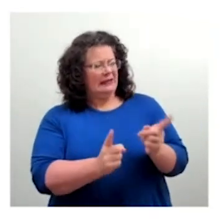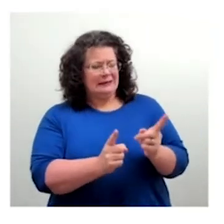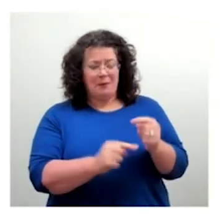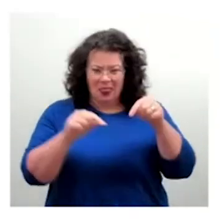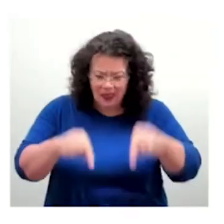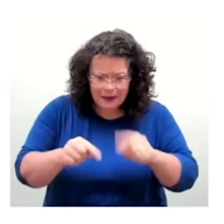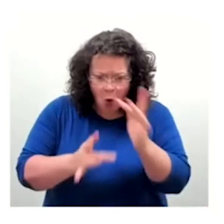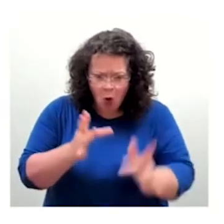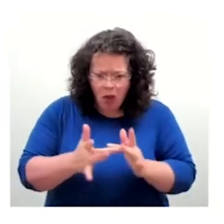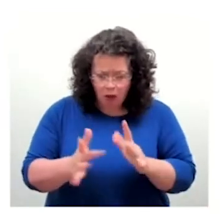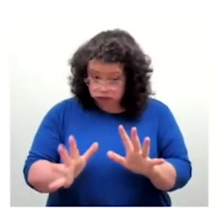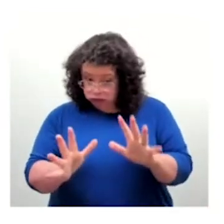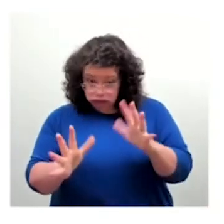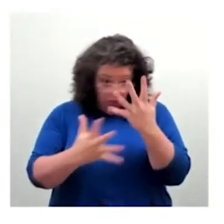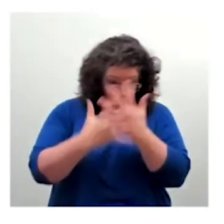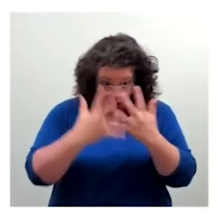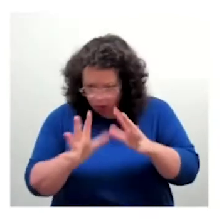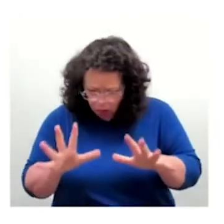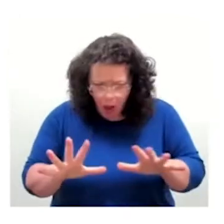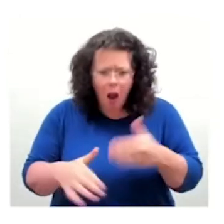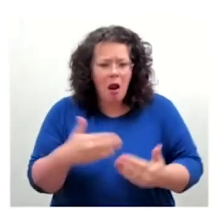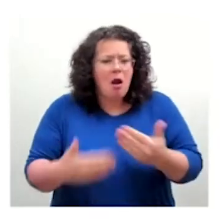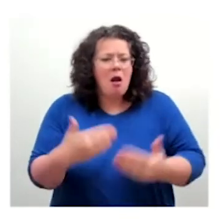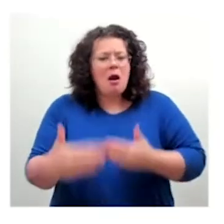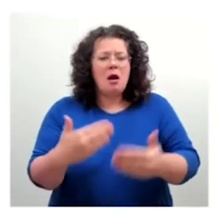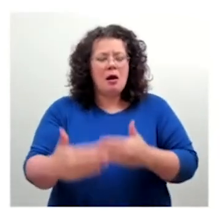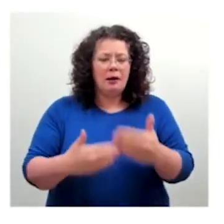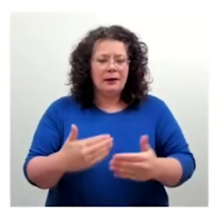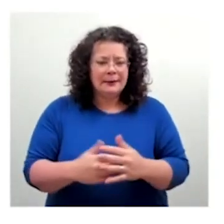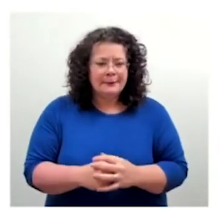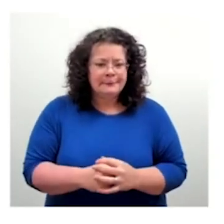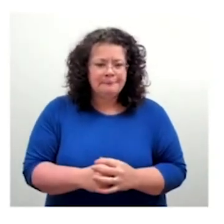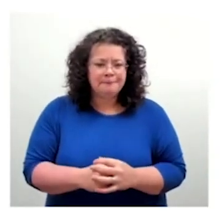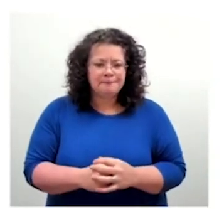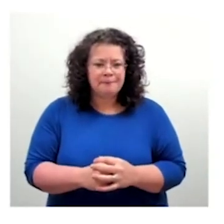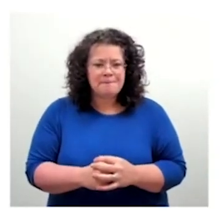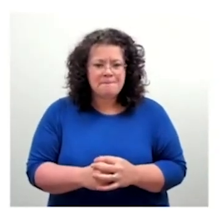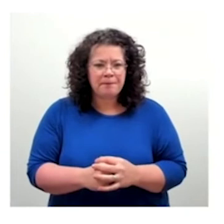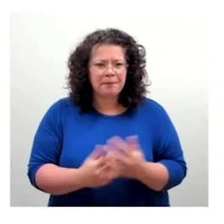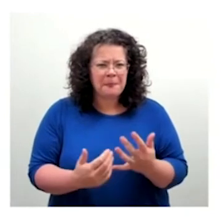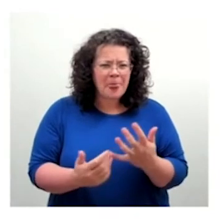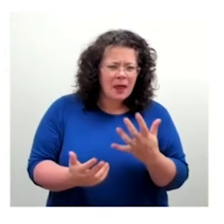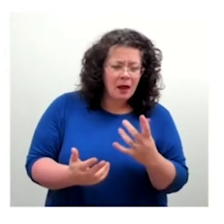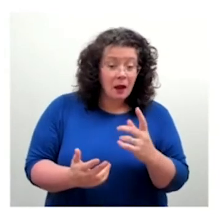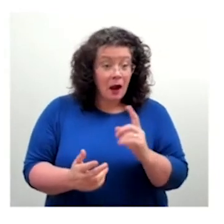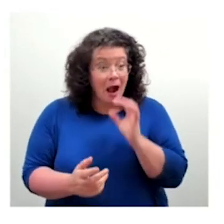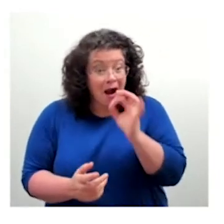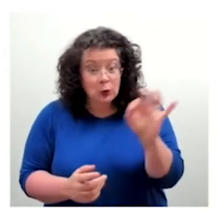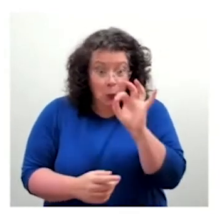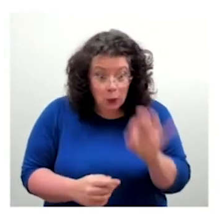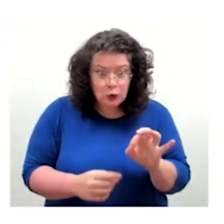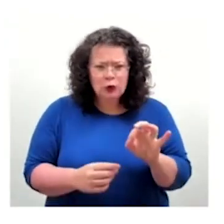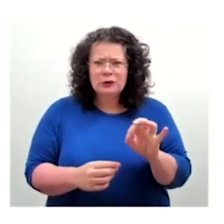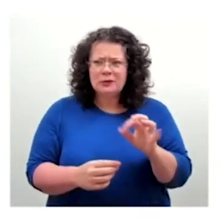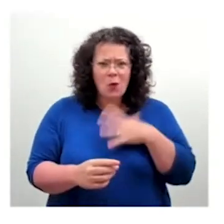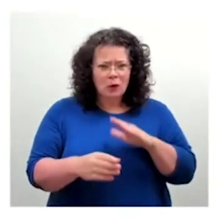to ask questions, but to be able to participate and voice their own journeys that they've been on or moments of the conference that they've really enjoyed.